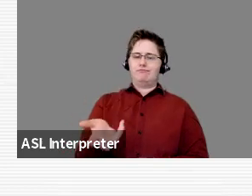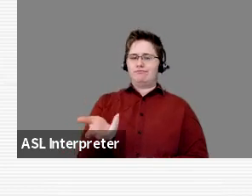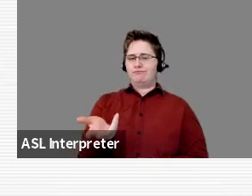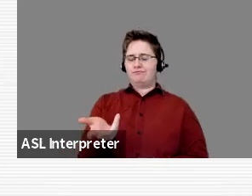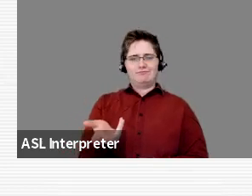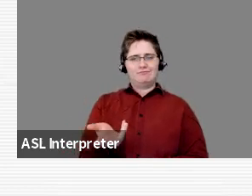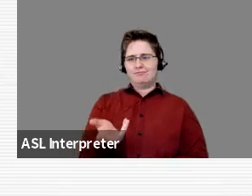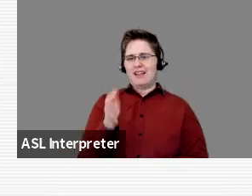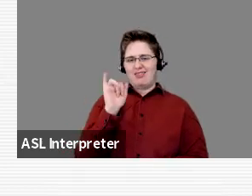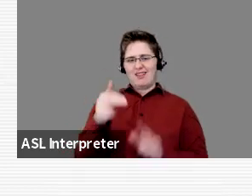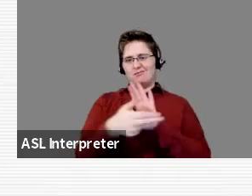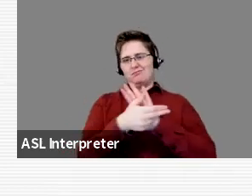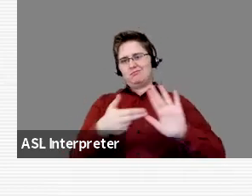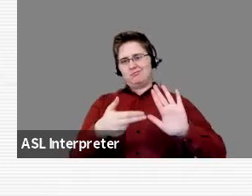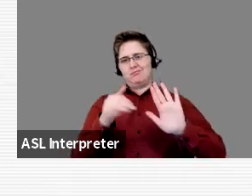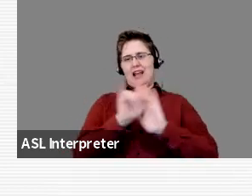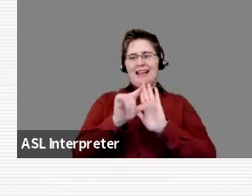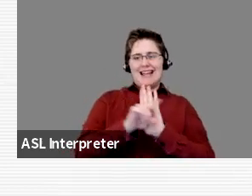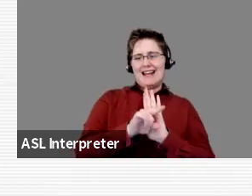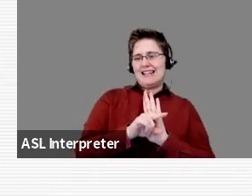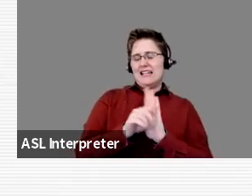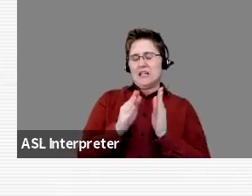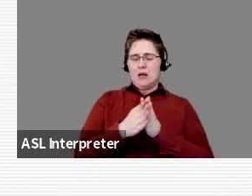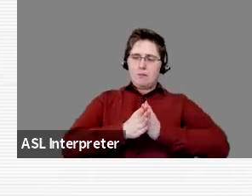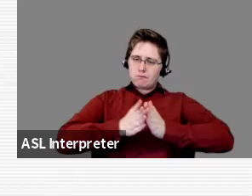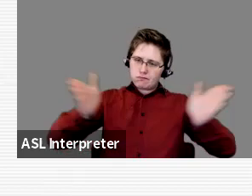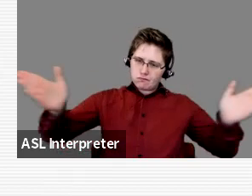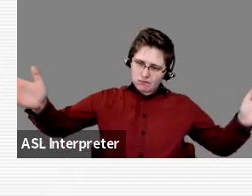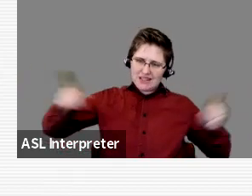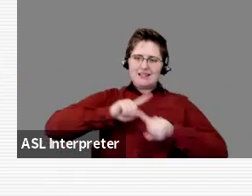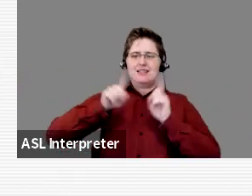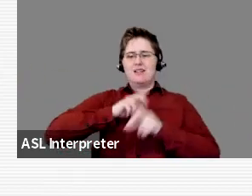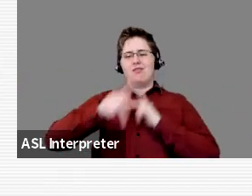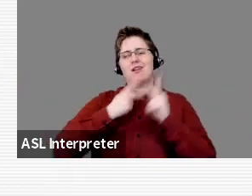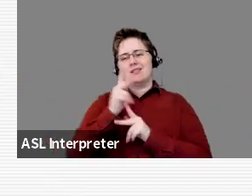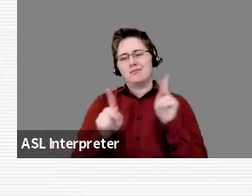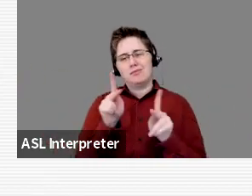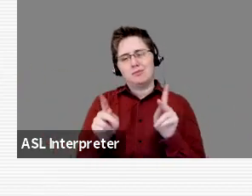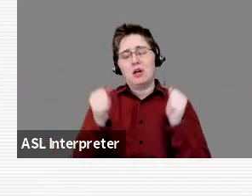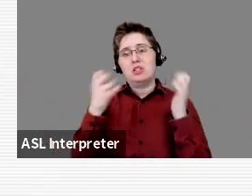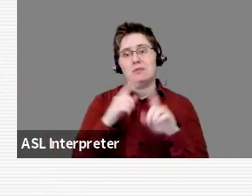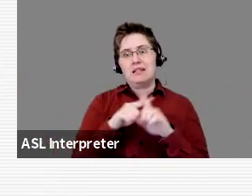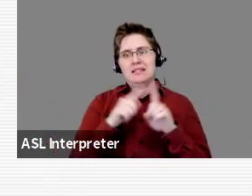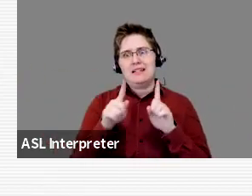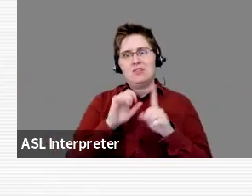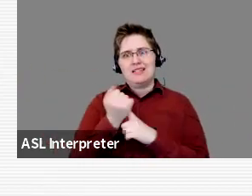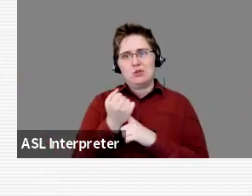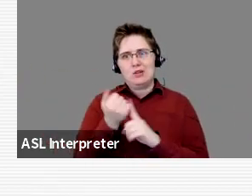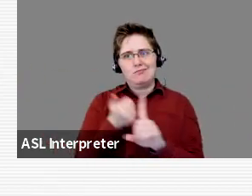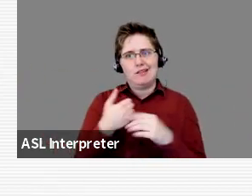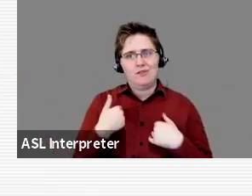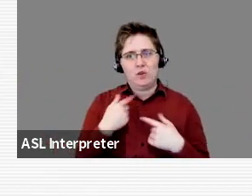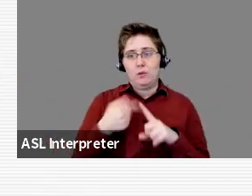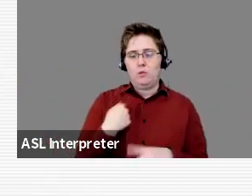that designation, I guess you can say, or identity spans across so many different types of people in so many different life situations, that when we start